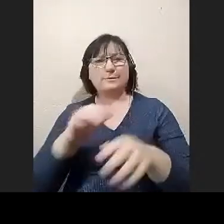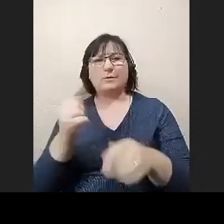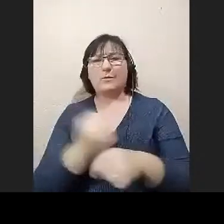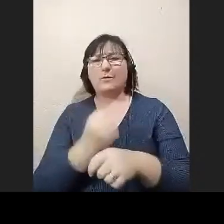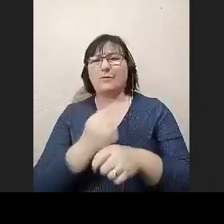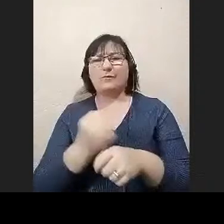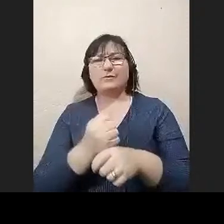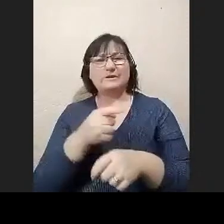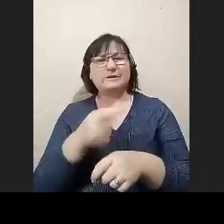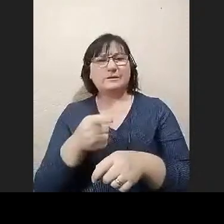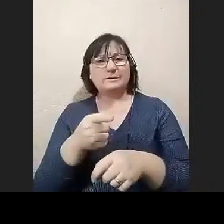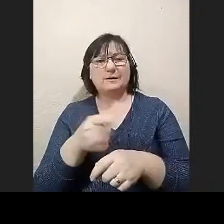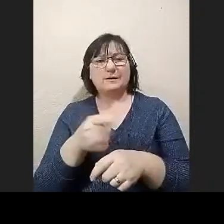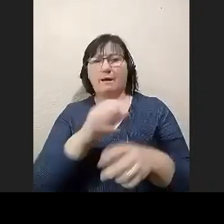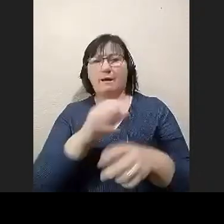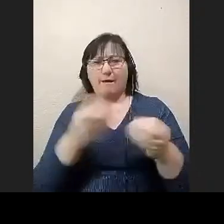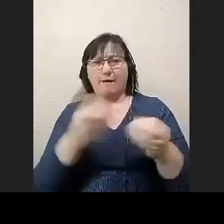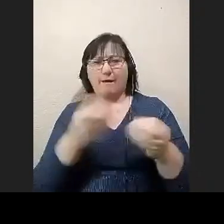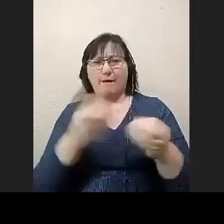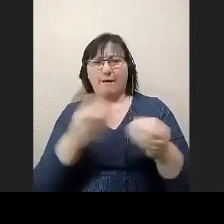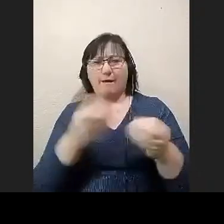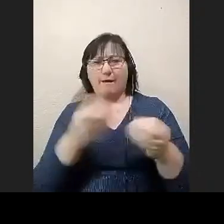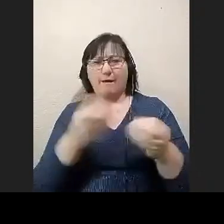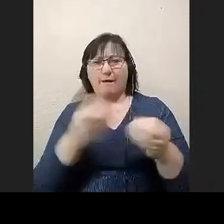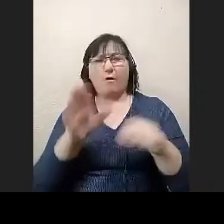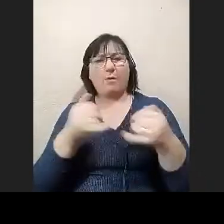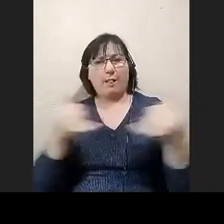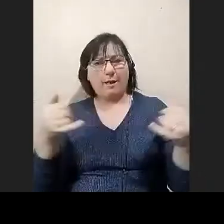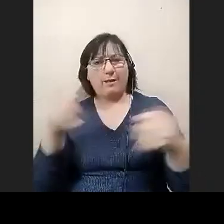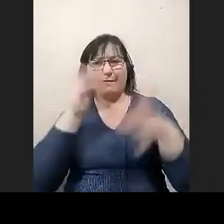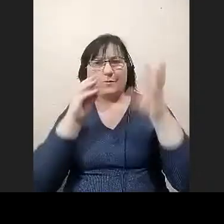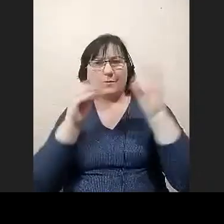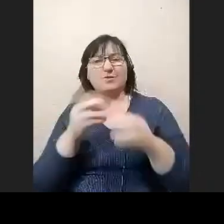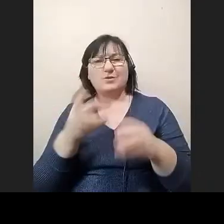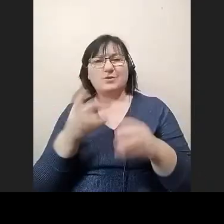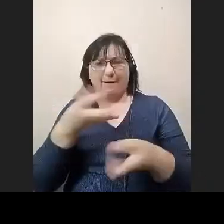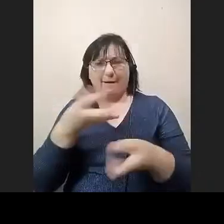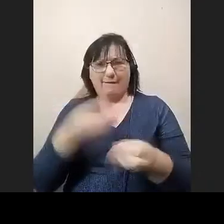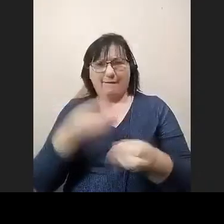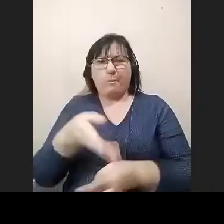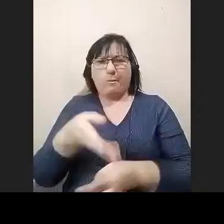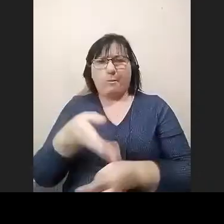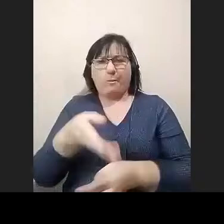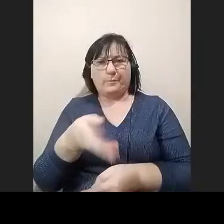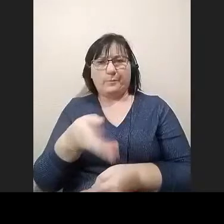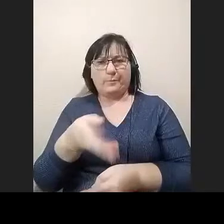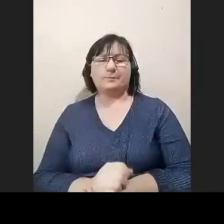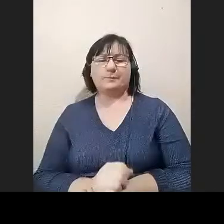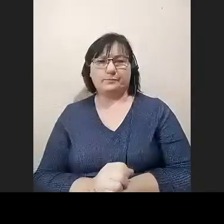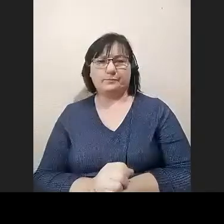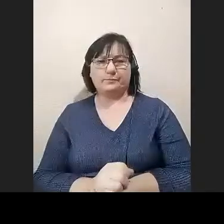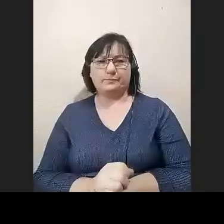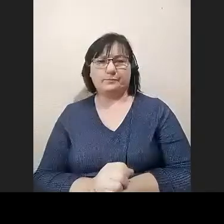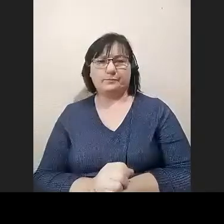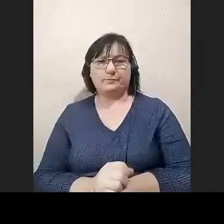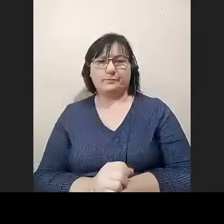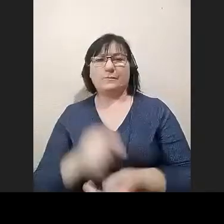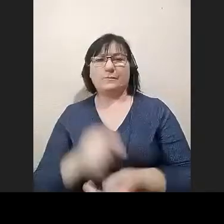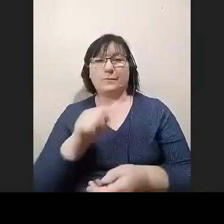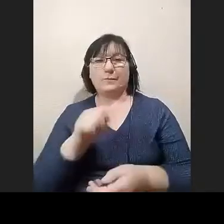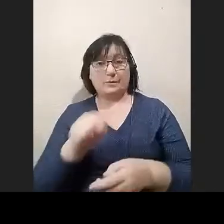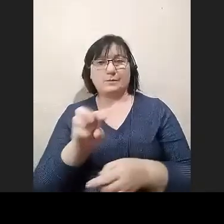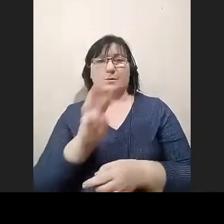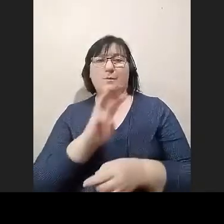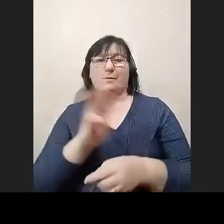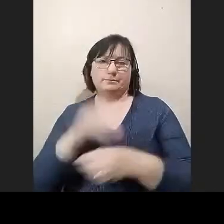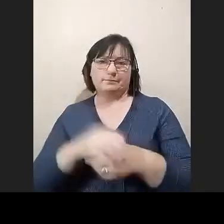We thought some clarity was required on this matter, and this webinar seeks to explain and make practitioners and taxpayers